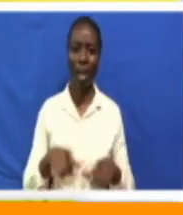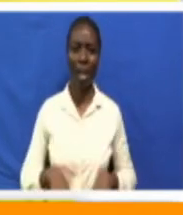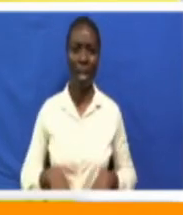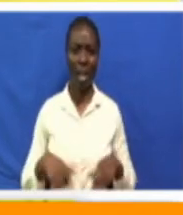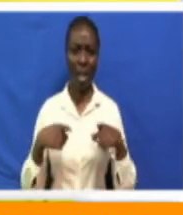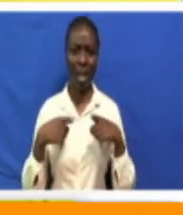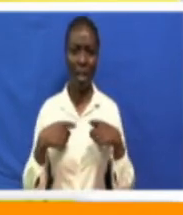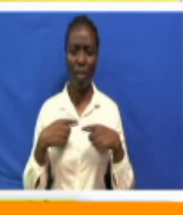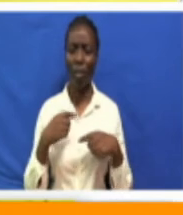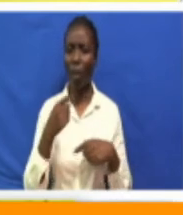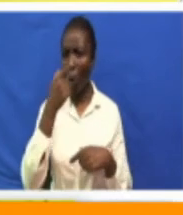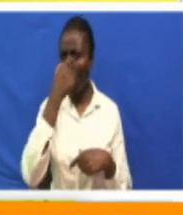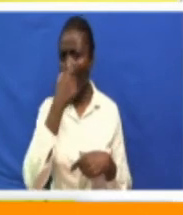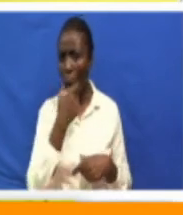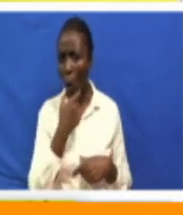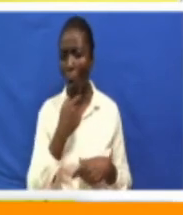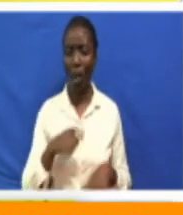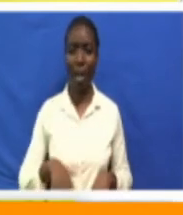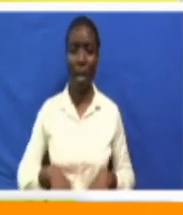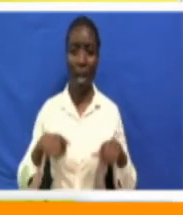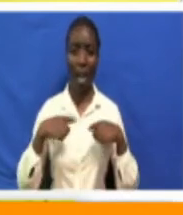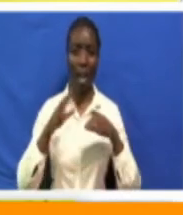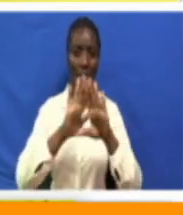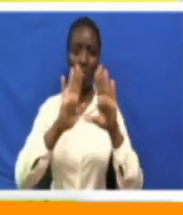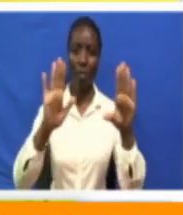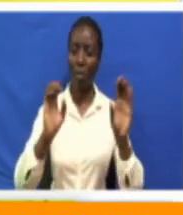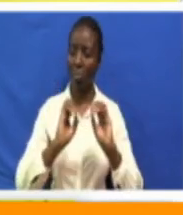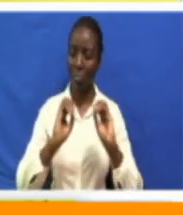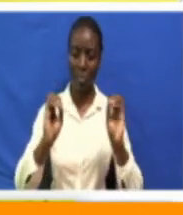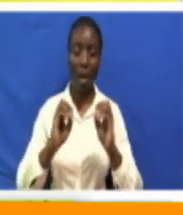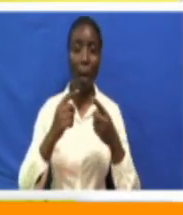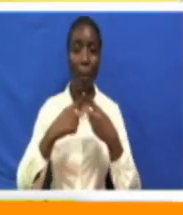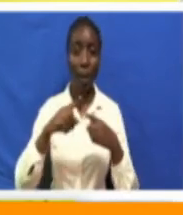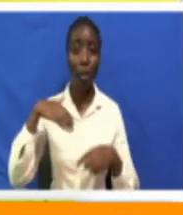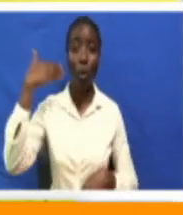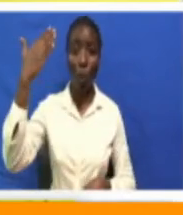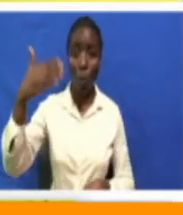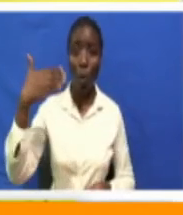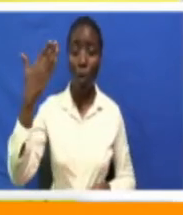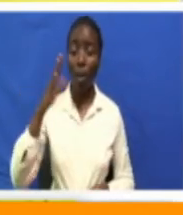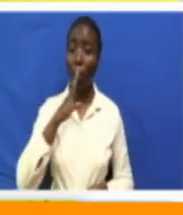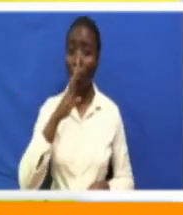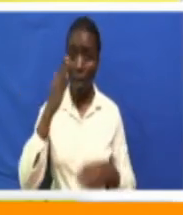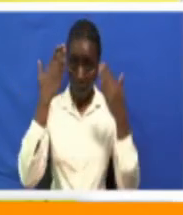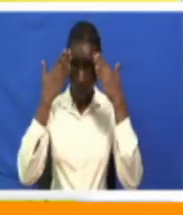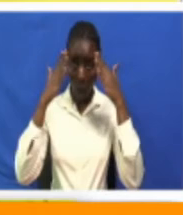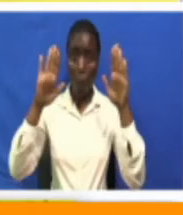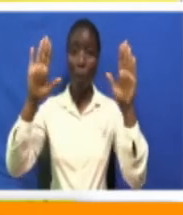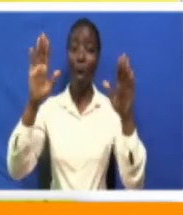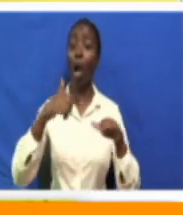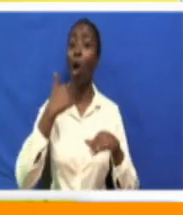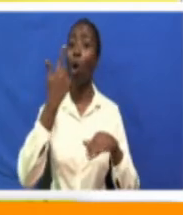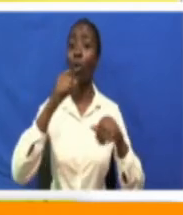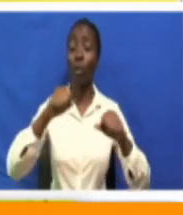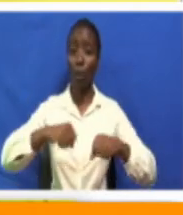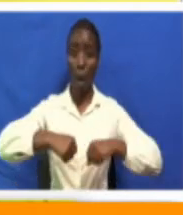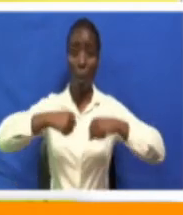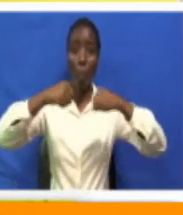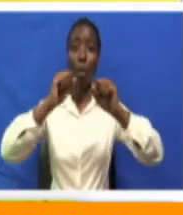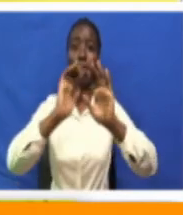basic condition bear in mind who is your head